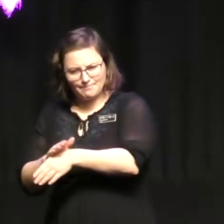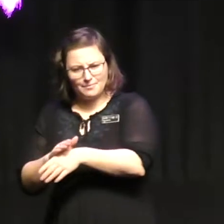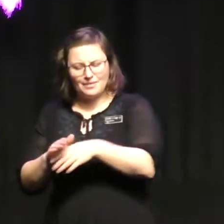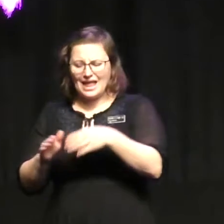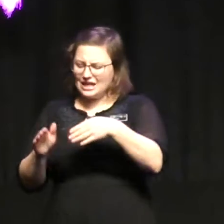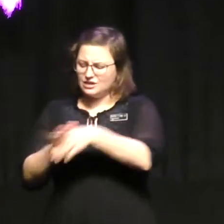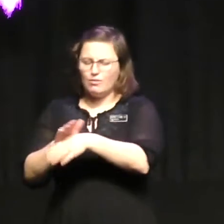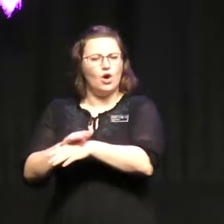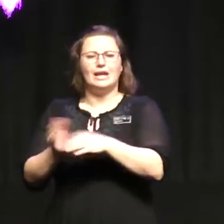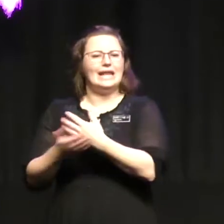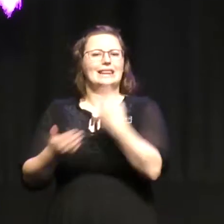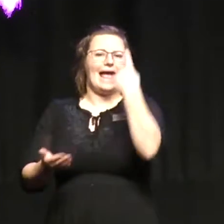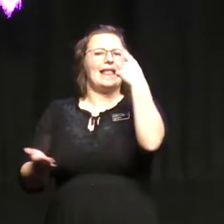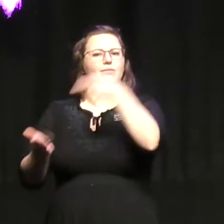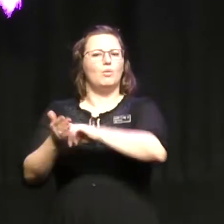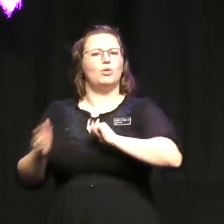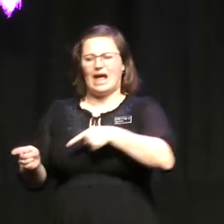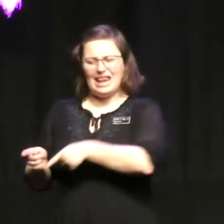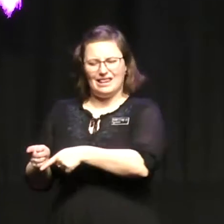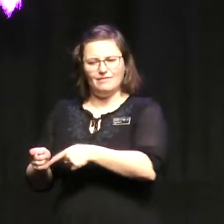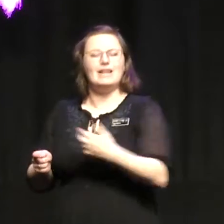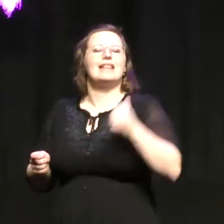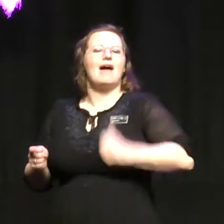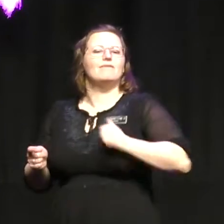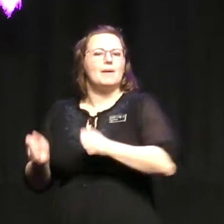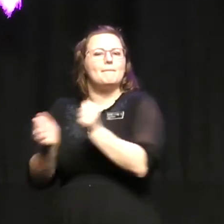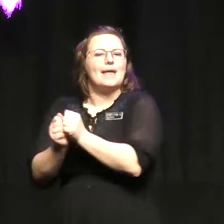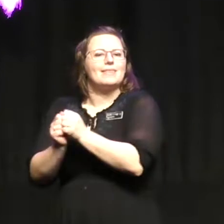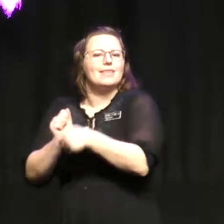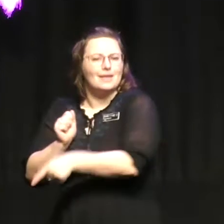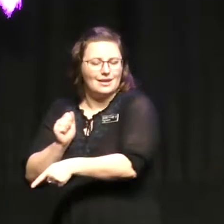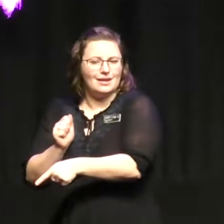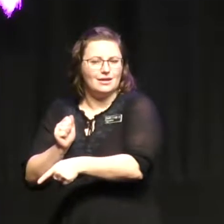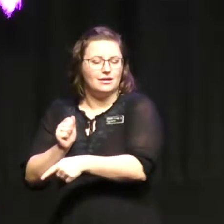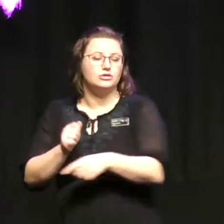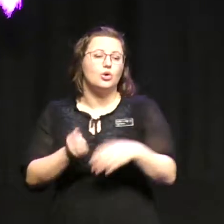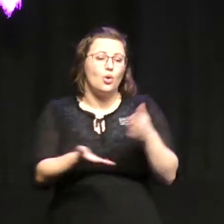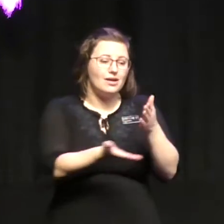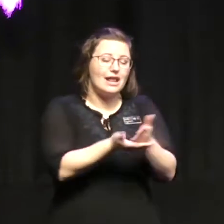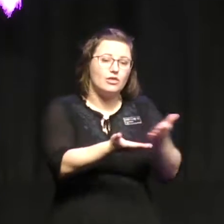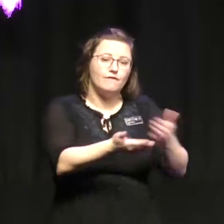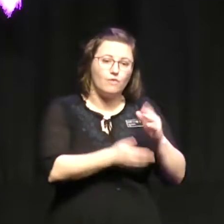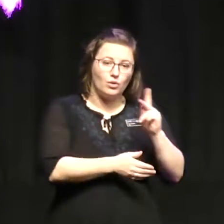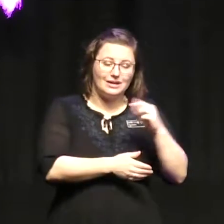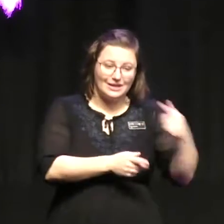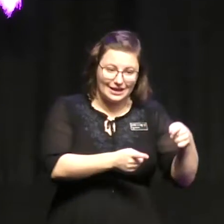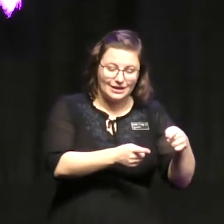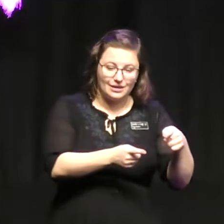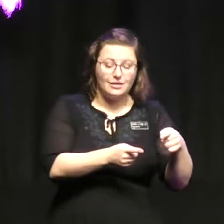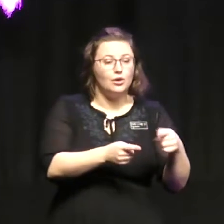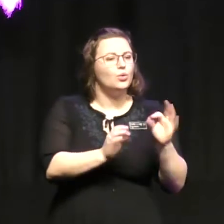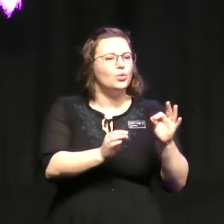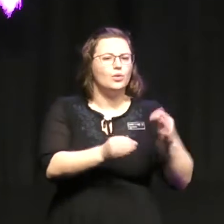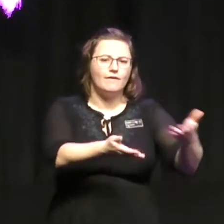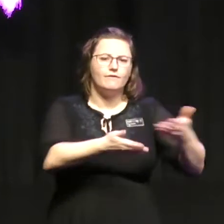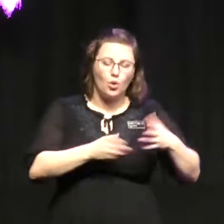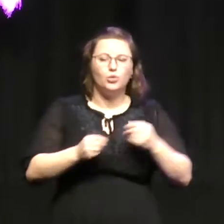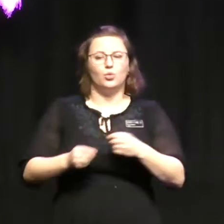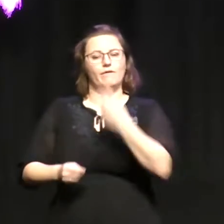a goal in itself at SEWA. So, right to credit is achieved by